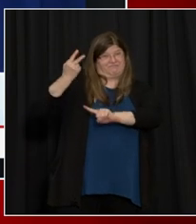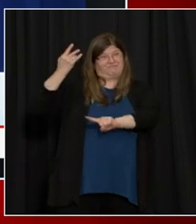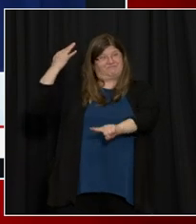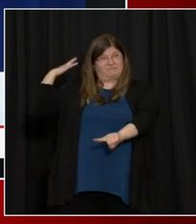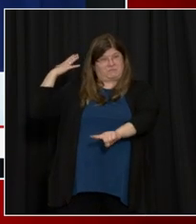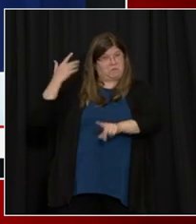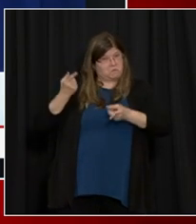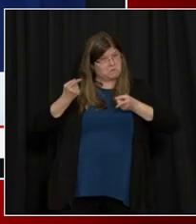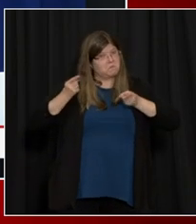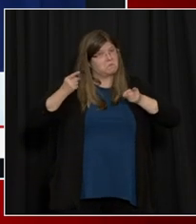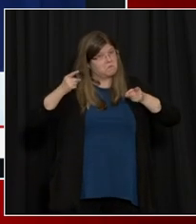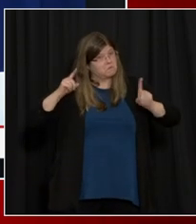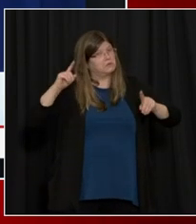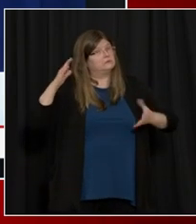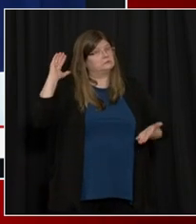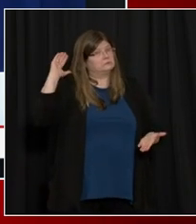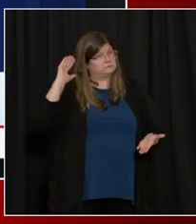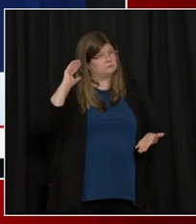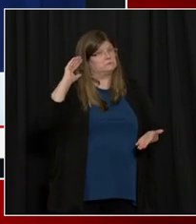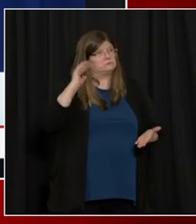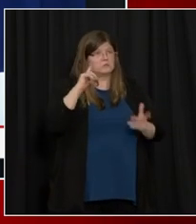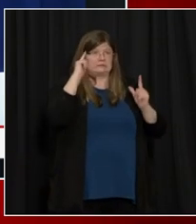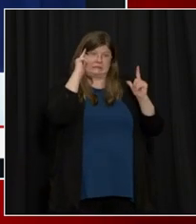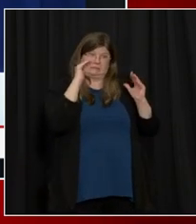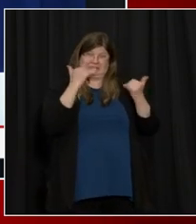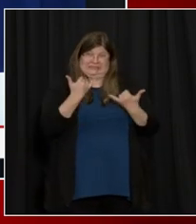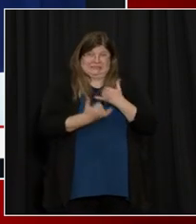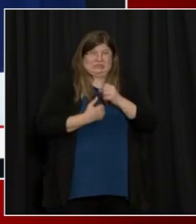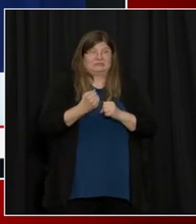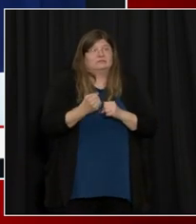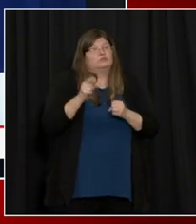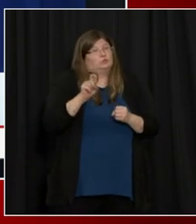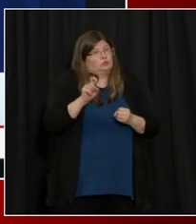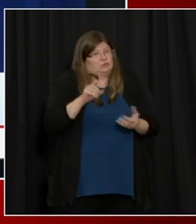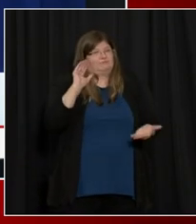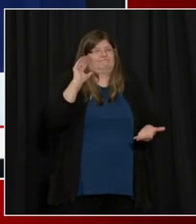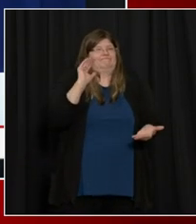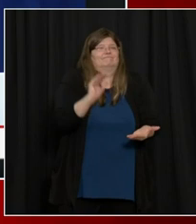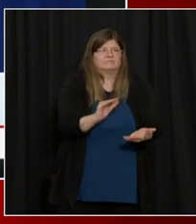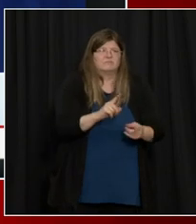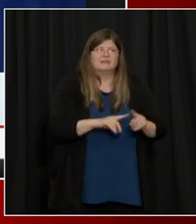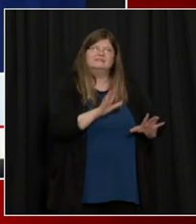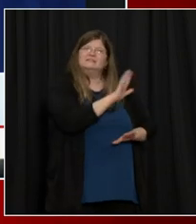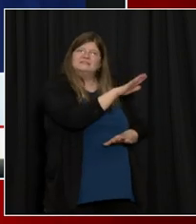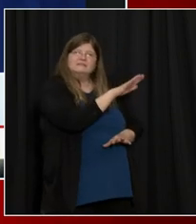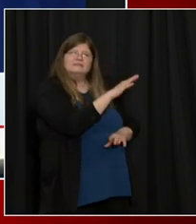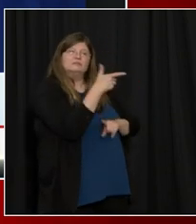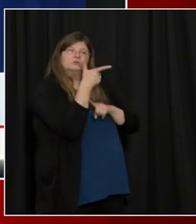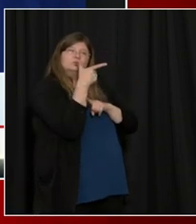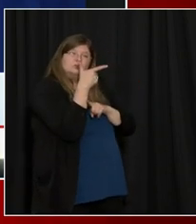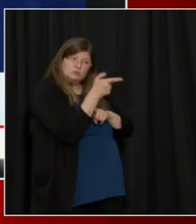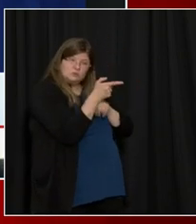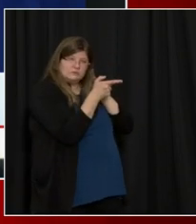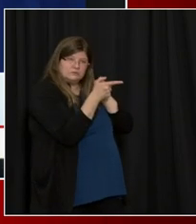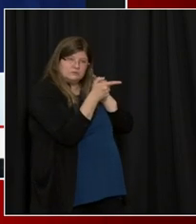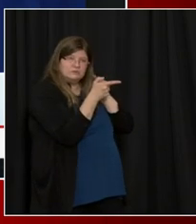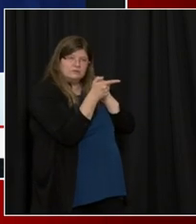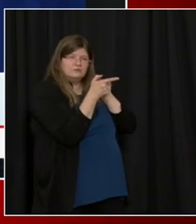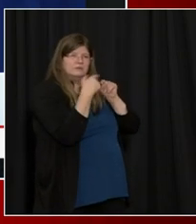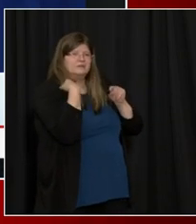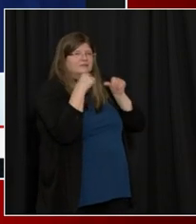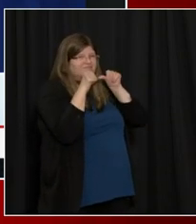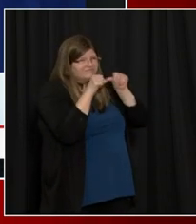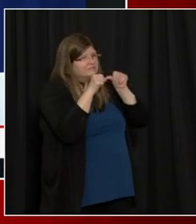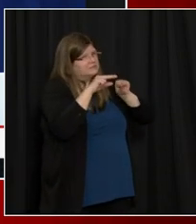to the violent crime, the shooting homicides in particular, we're going to continue to work removing